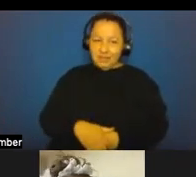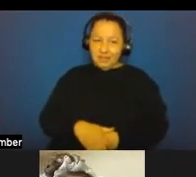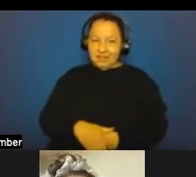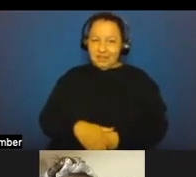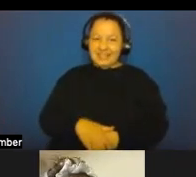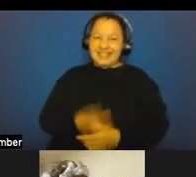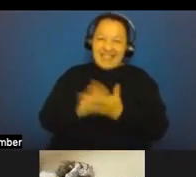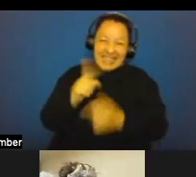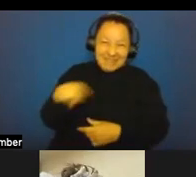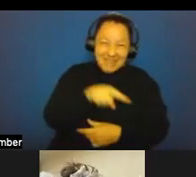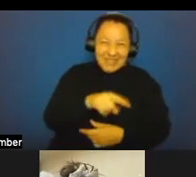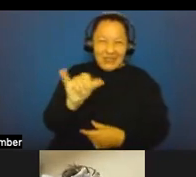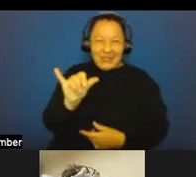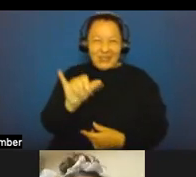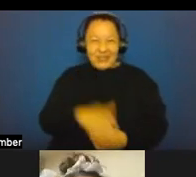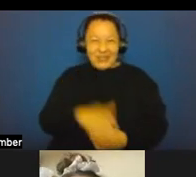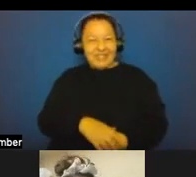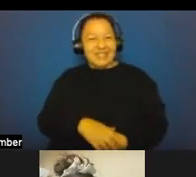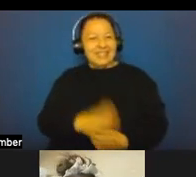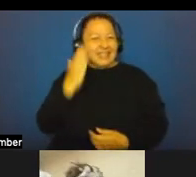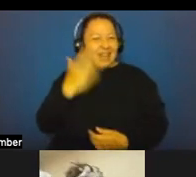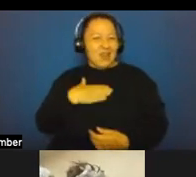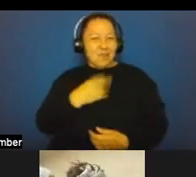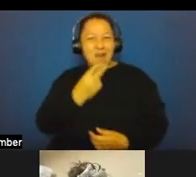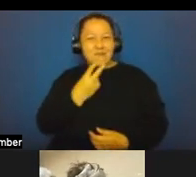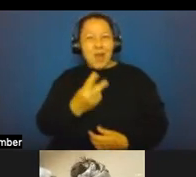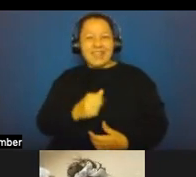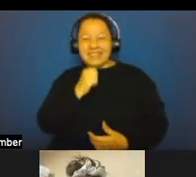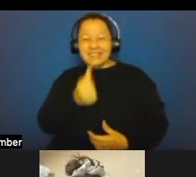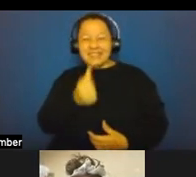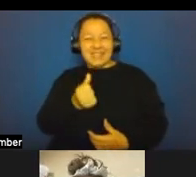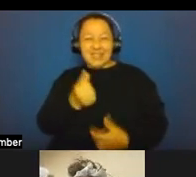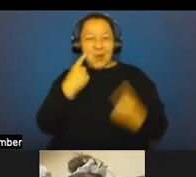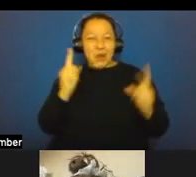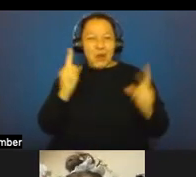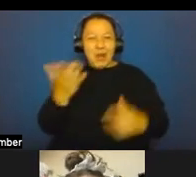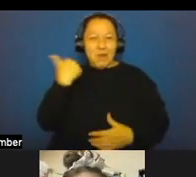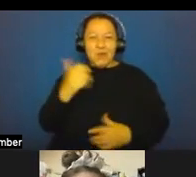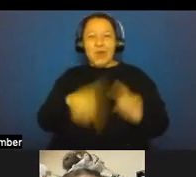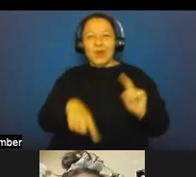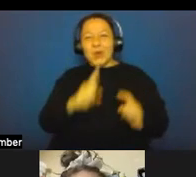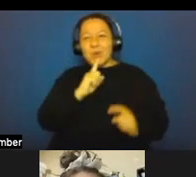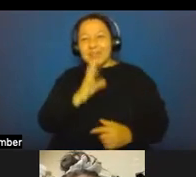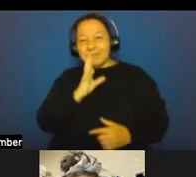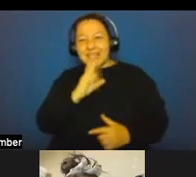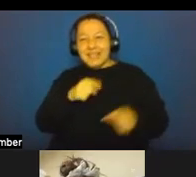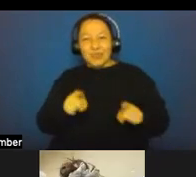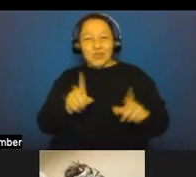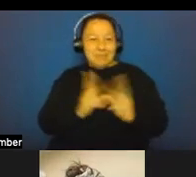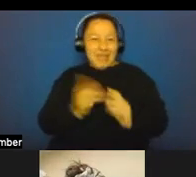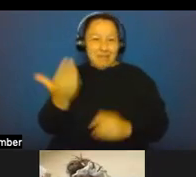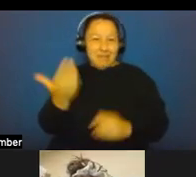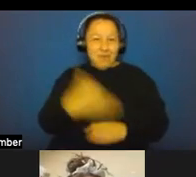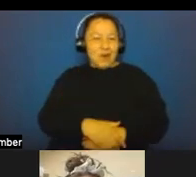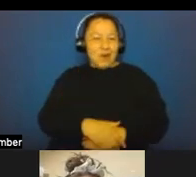guys too. I know my volume wasn't working earlier, so yeah. Awesome. Can't wait to see you at one